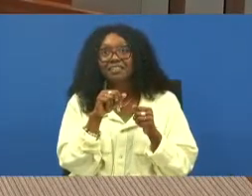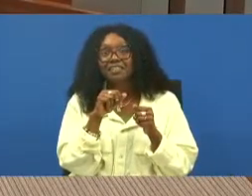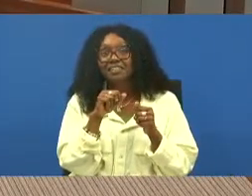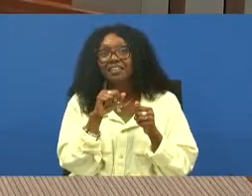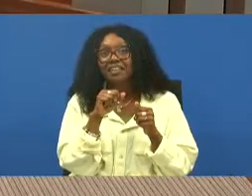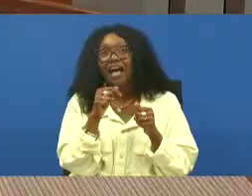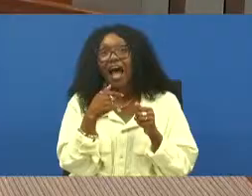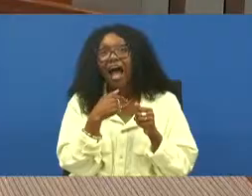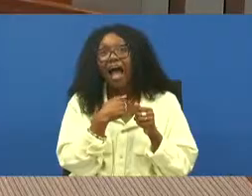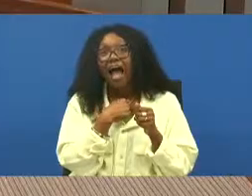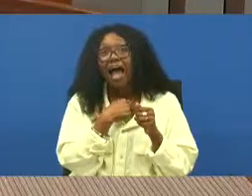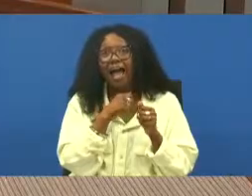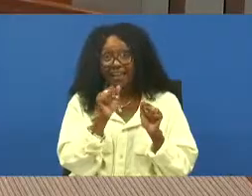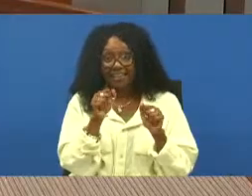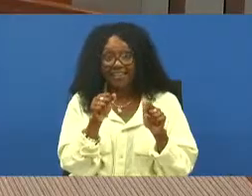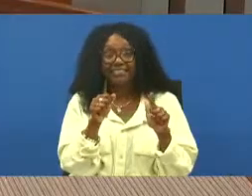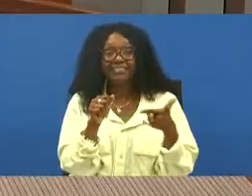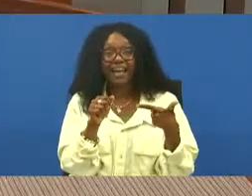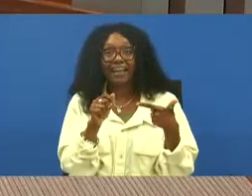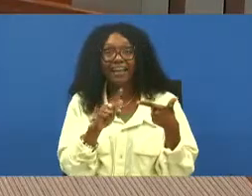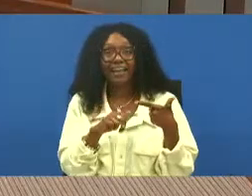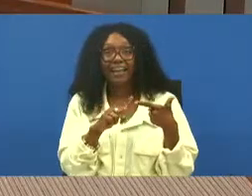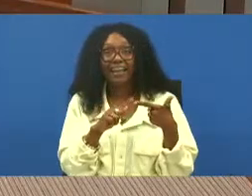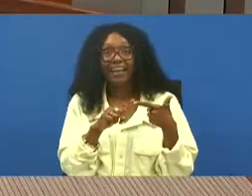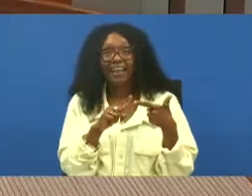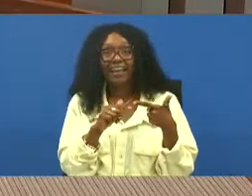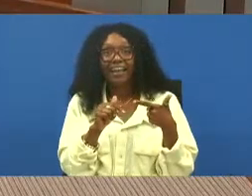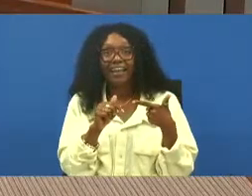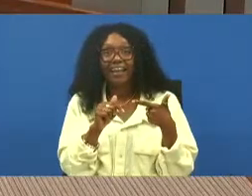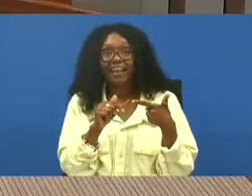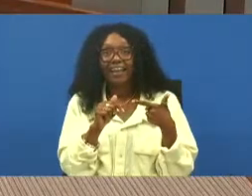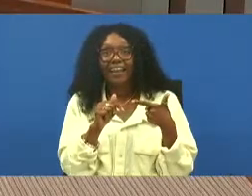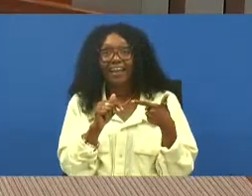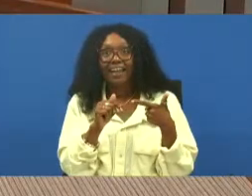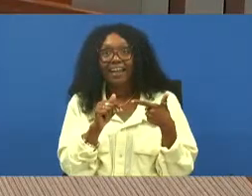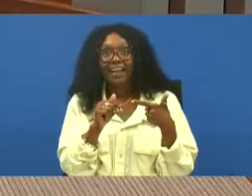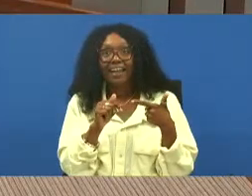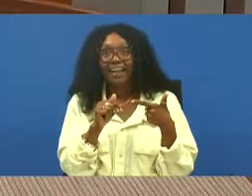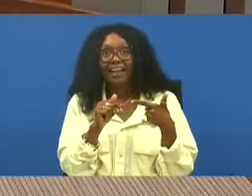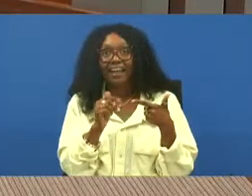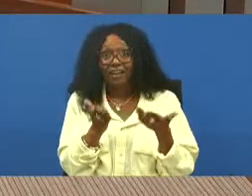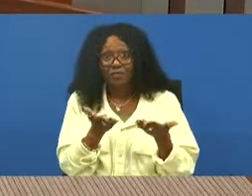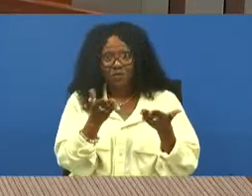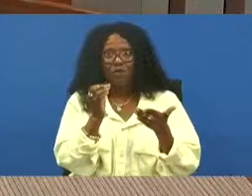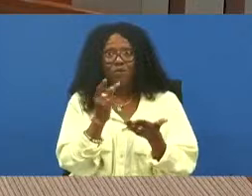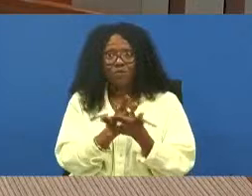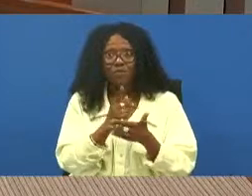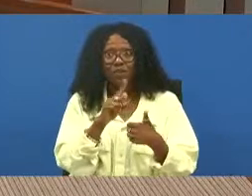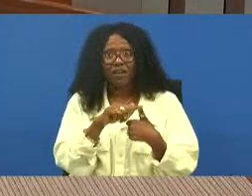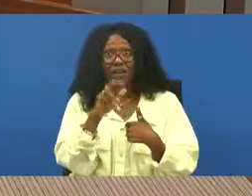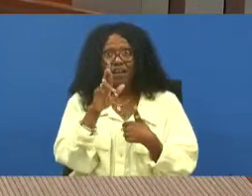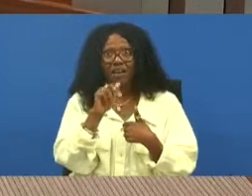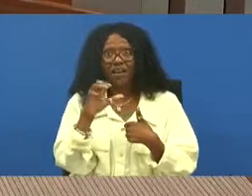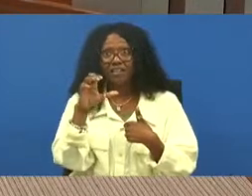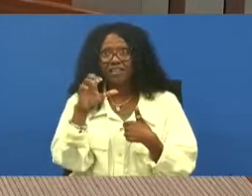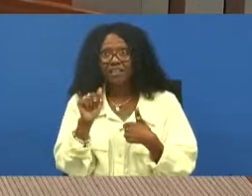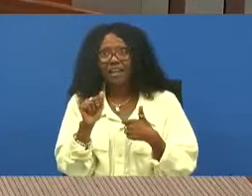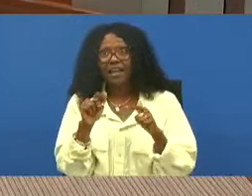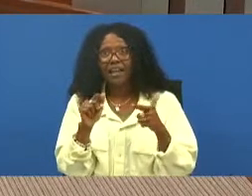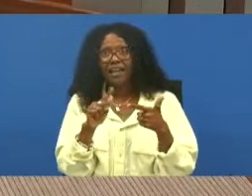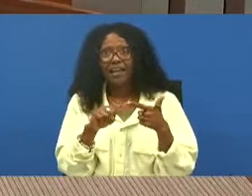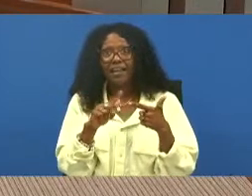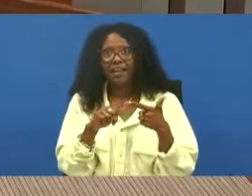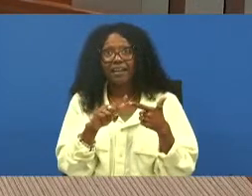I can second. Councilman, we have a motion to approve by Councilwoman Rocca, second by